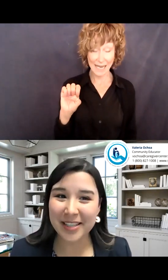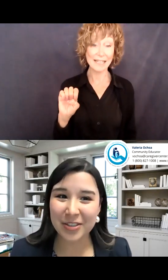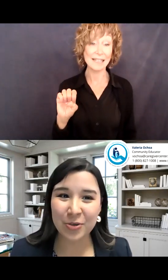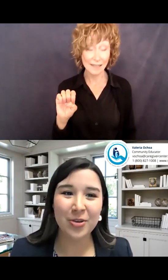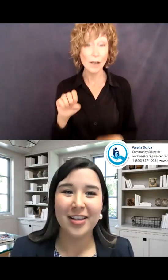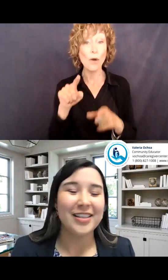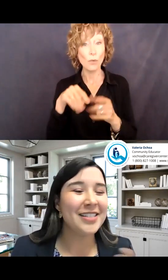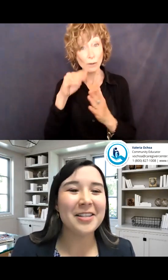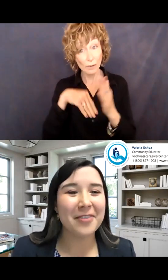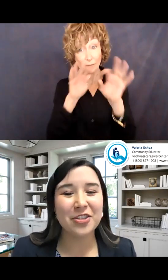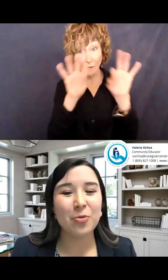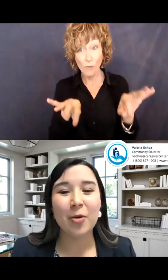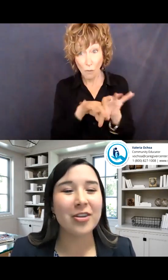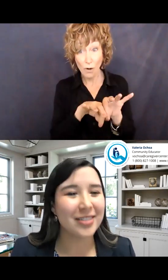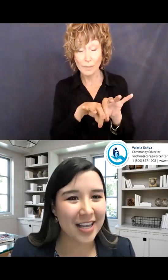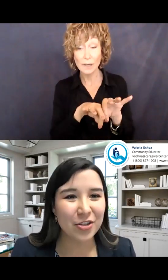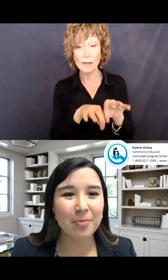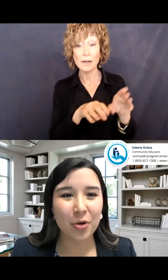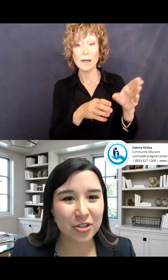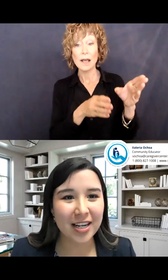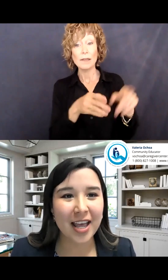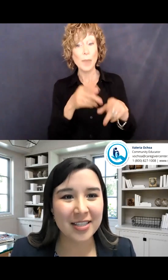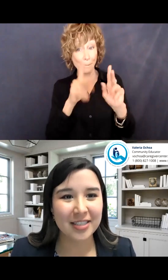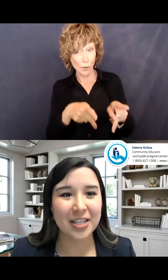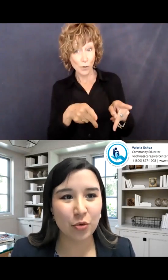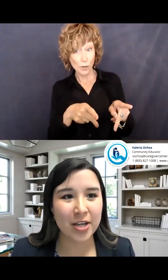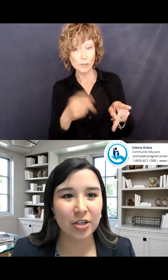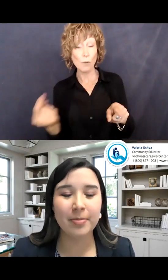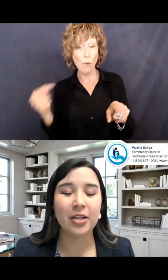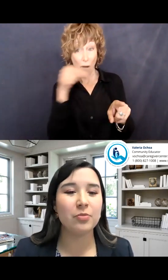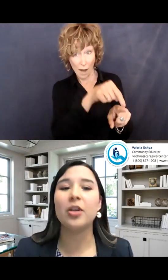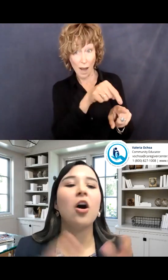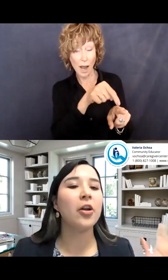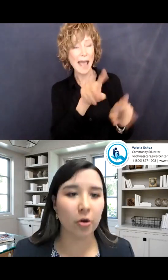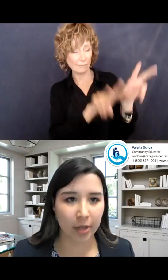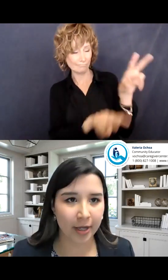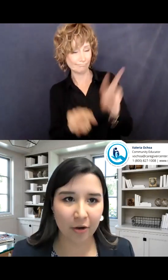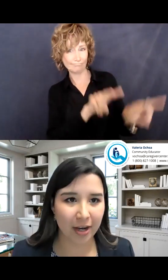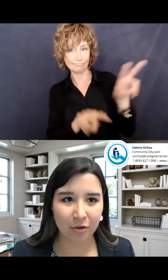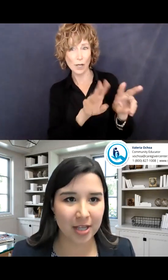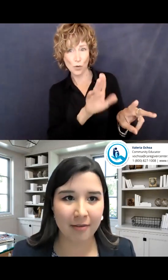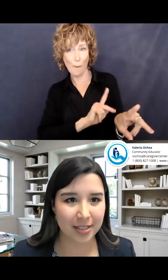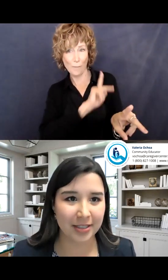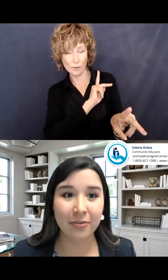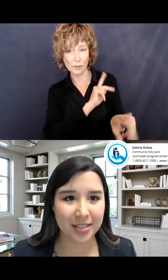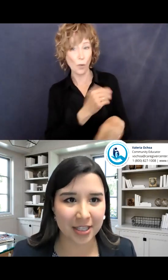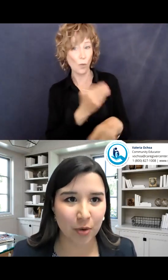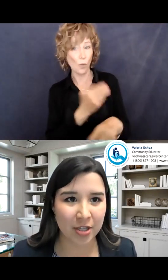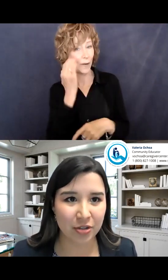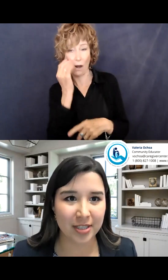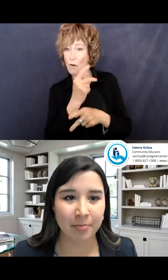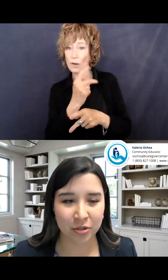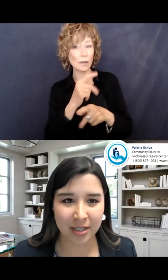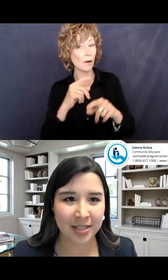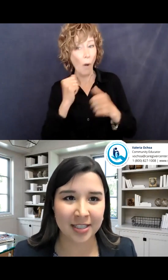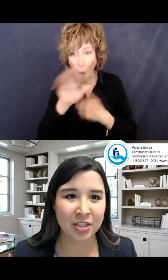you speak to. This individual will assess your personalized situation, because we all know that caregivers have different